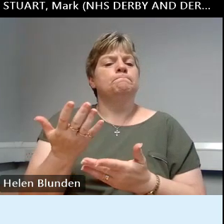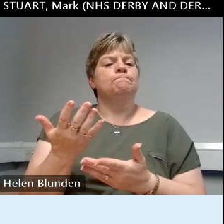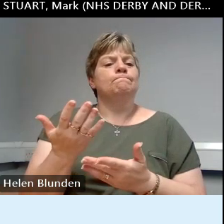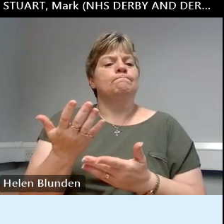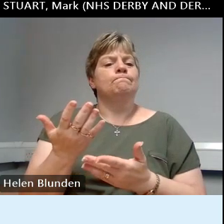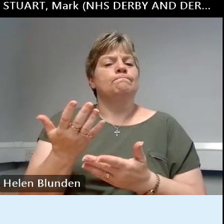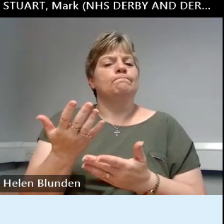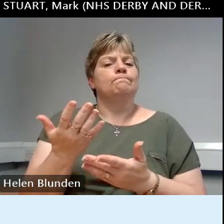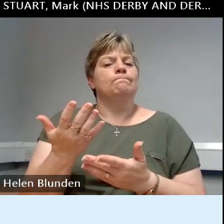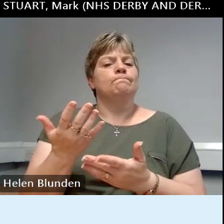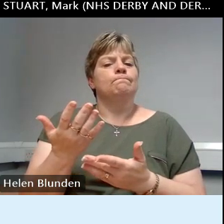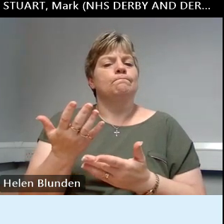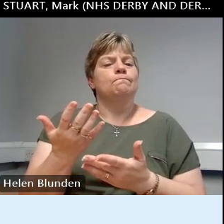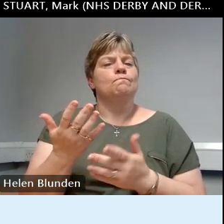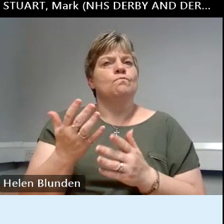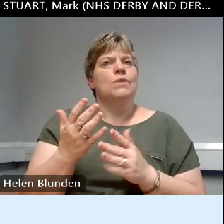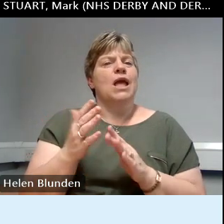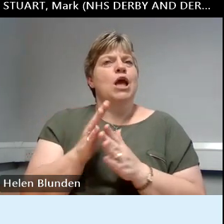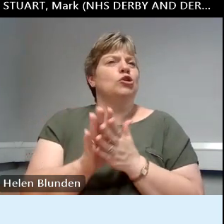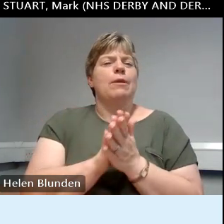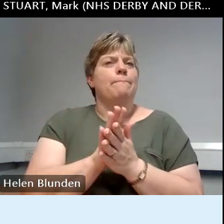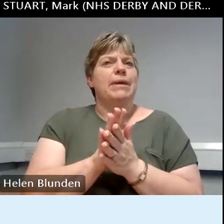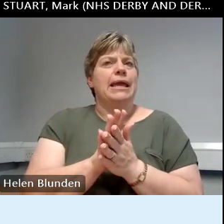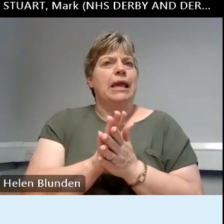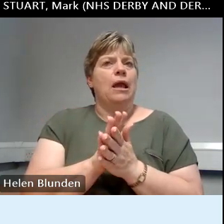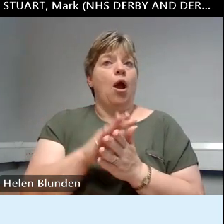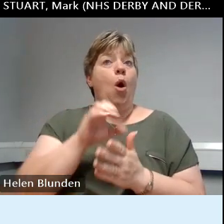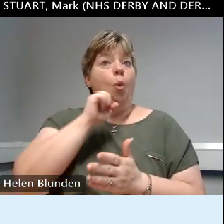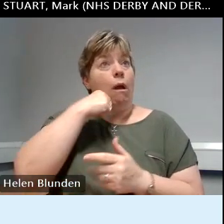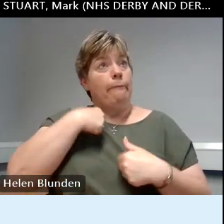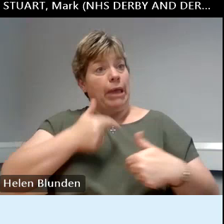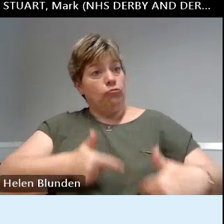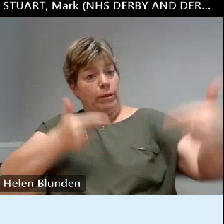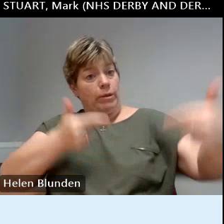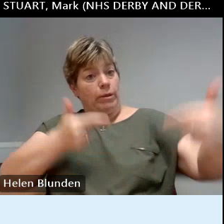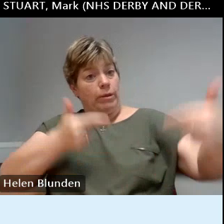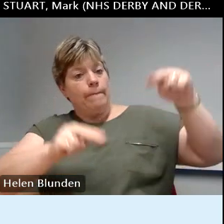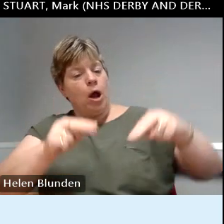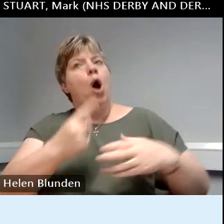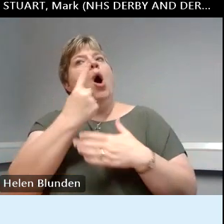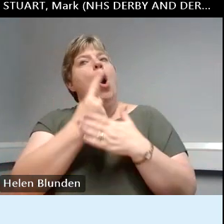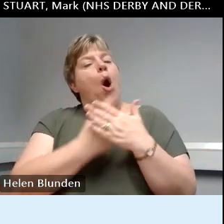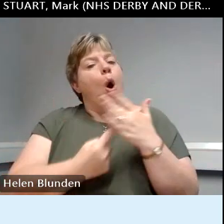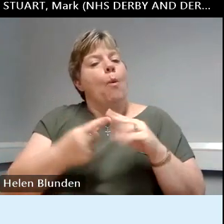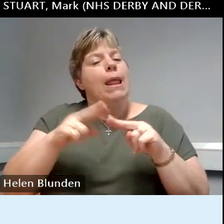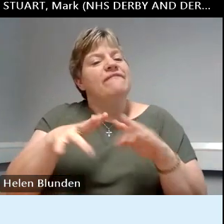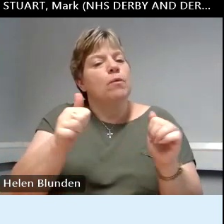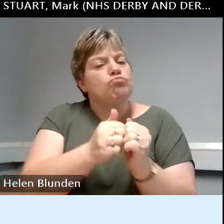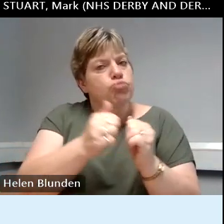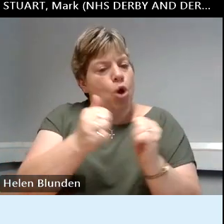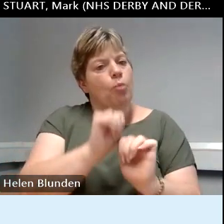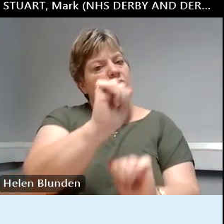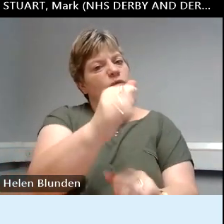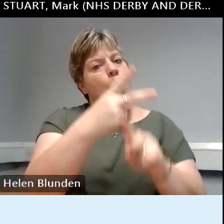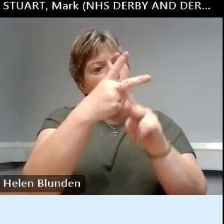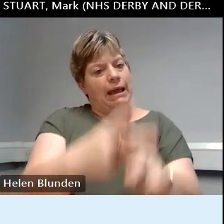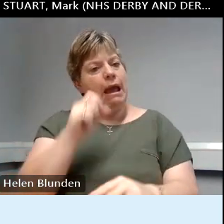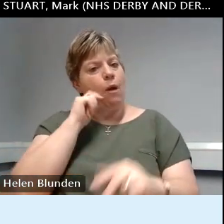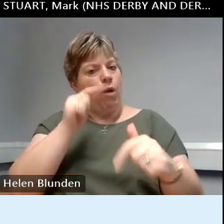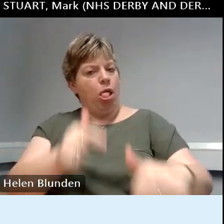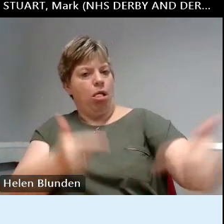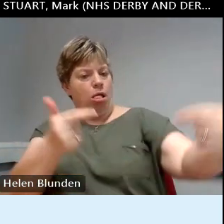not, you won't necessarily get remote monitoring. It'll be whether that's appropriate for you and the care that you need should you or